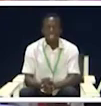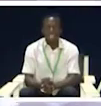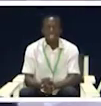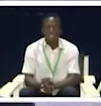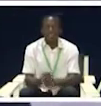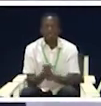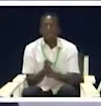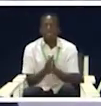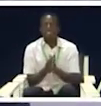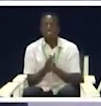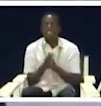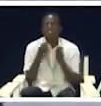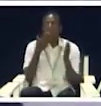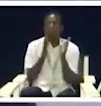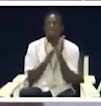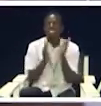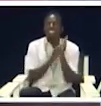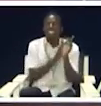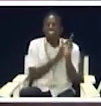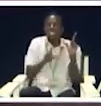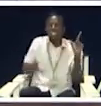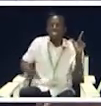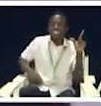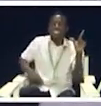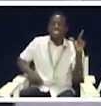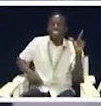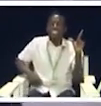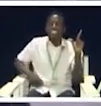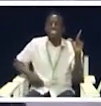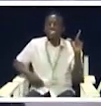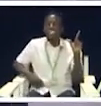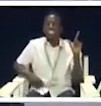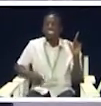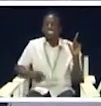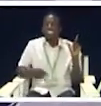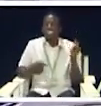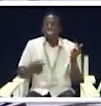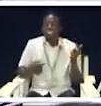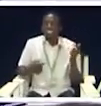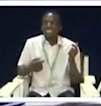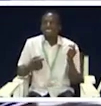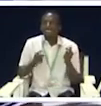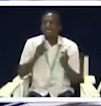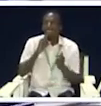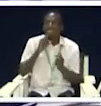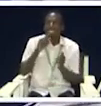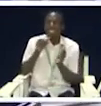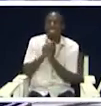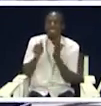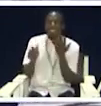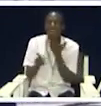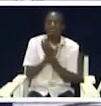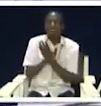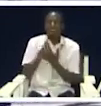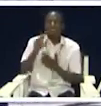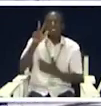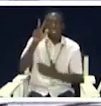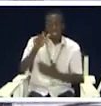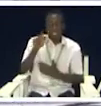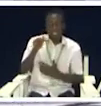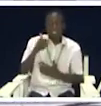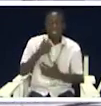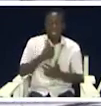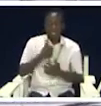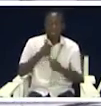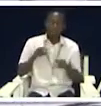Praise the Lord. My name is Michael Lakunle Olarinrewaju. Precisely April 13th, I was on my way to Lagos.